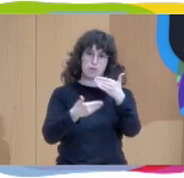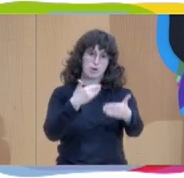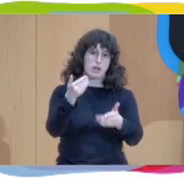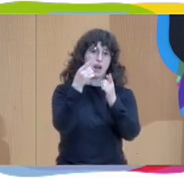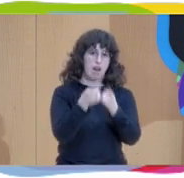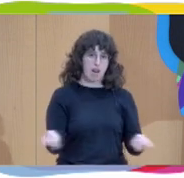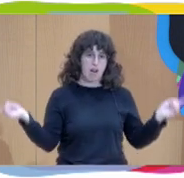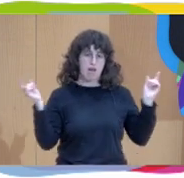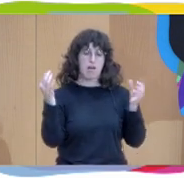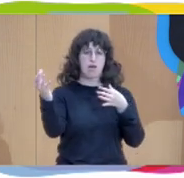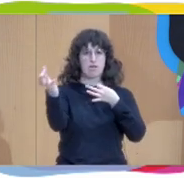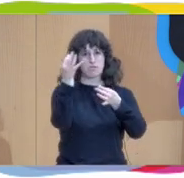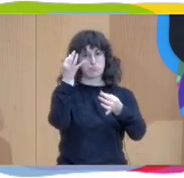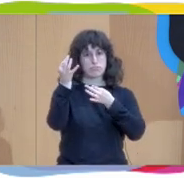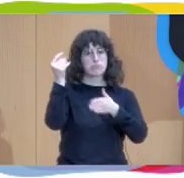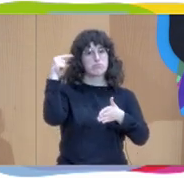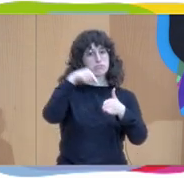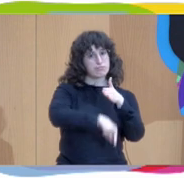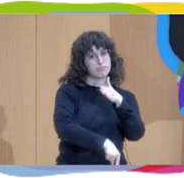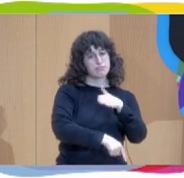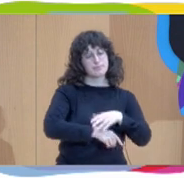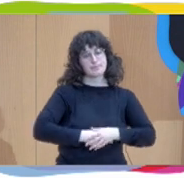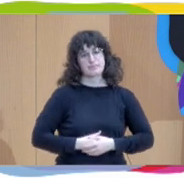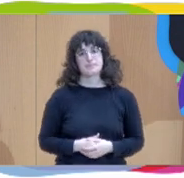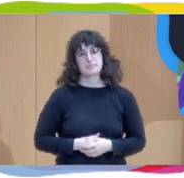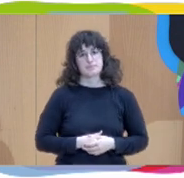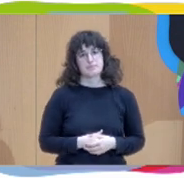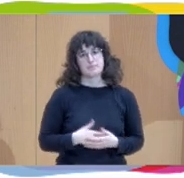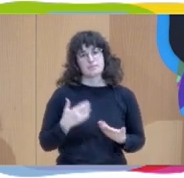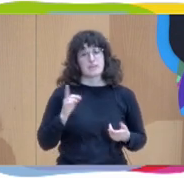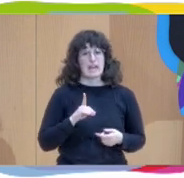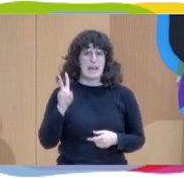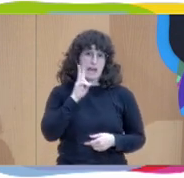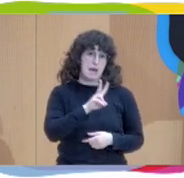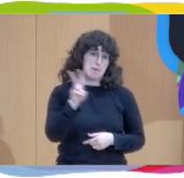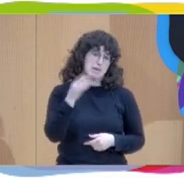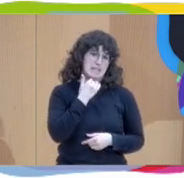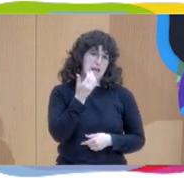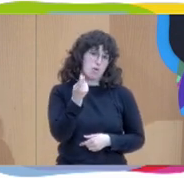in here is something a bit, maybe something a bit extra, what we have done.